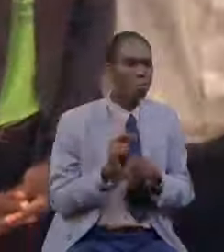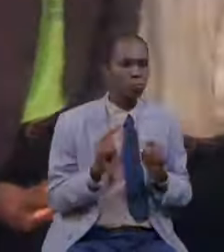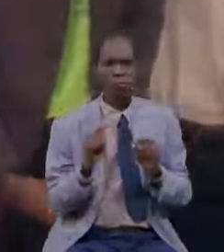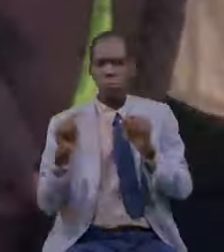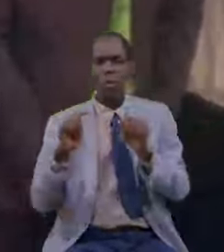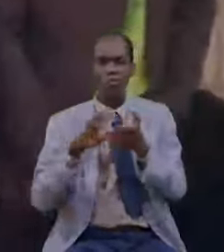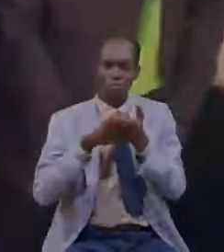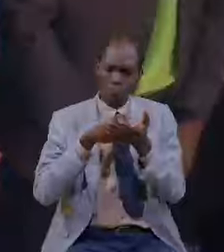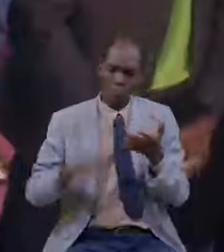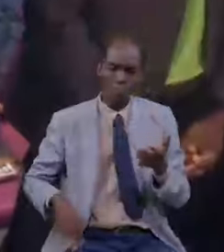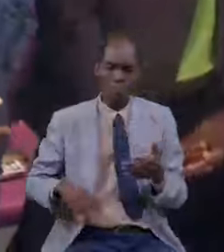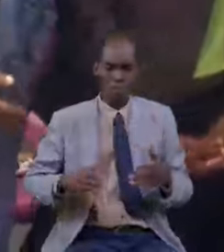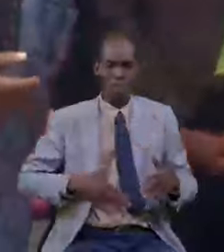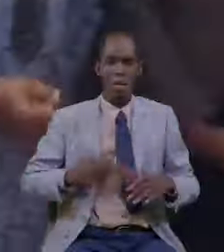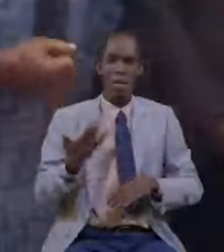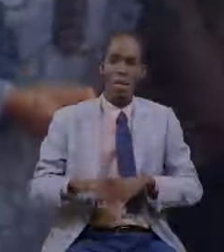Barrenness out.